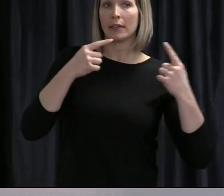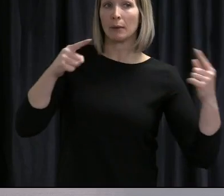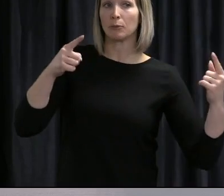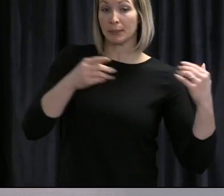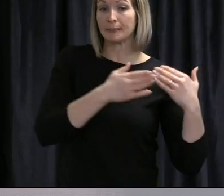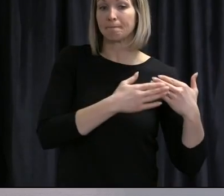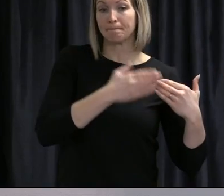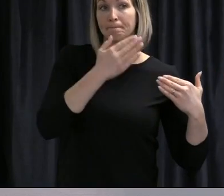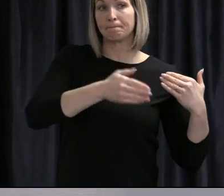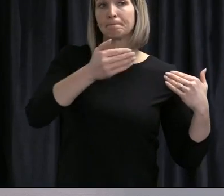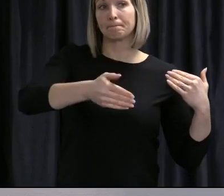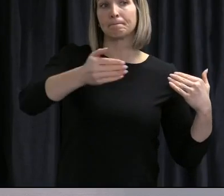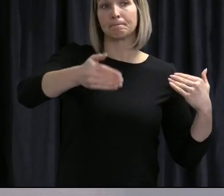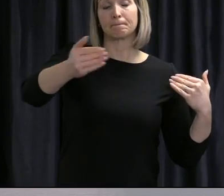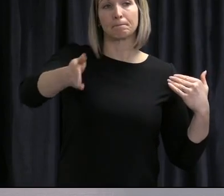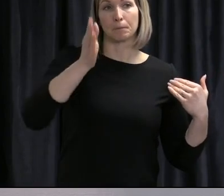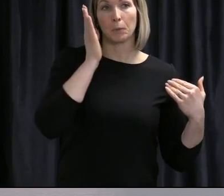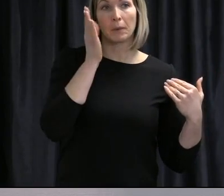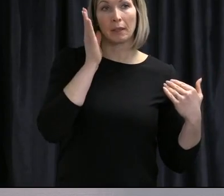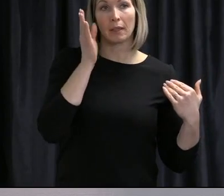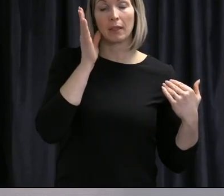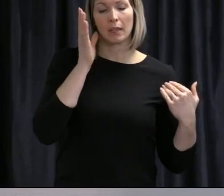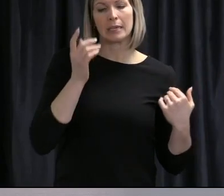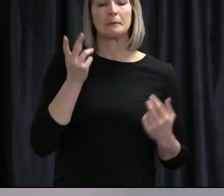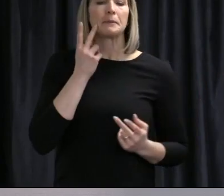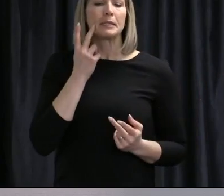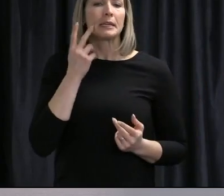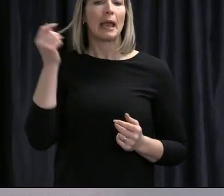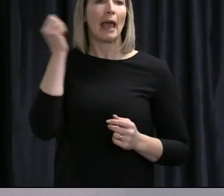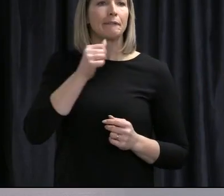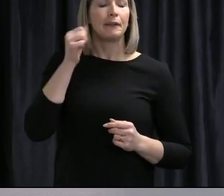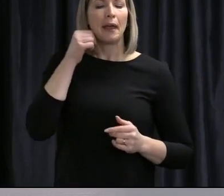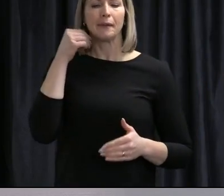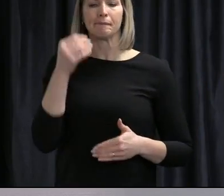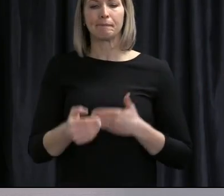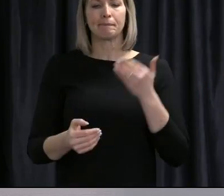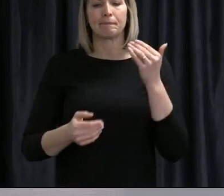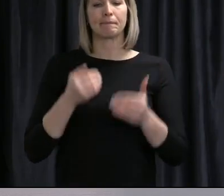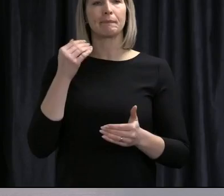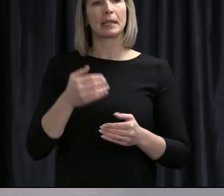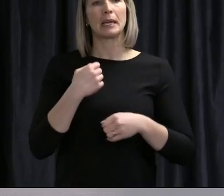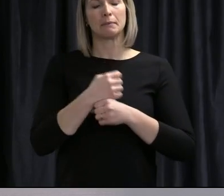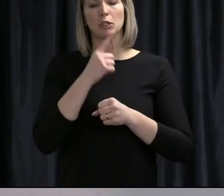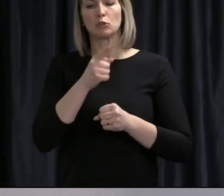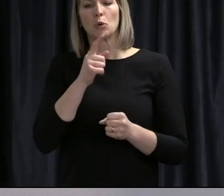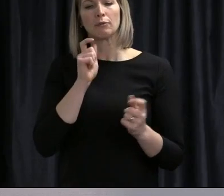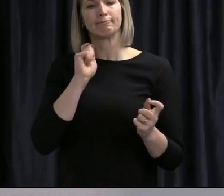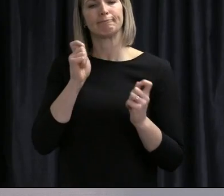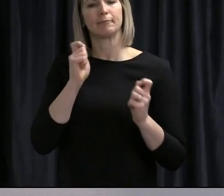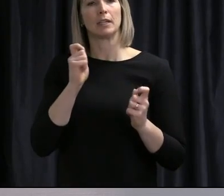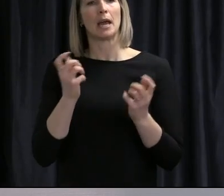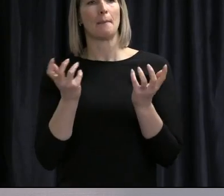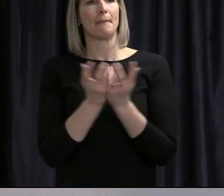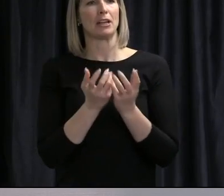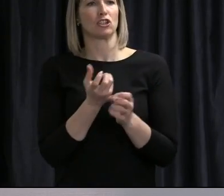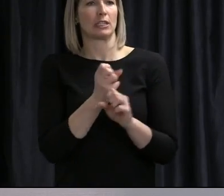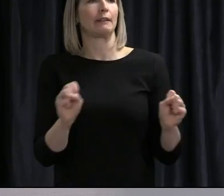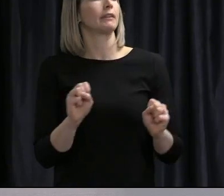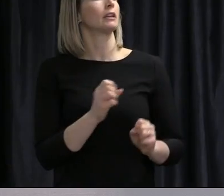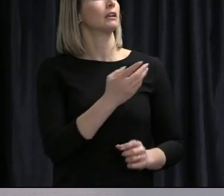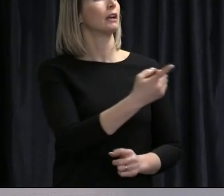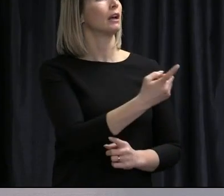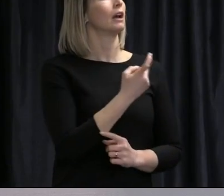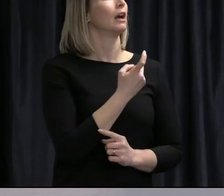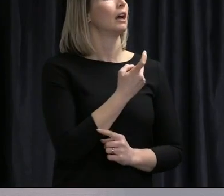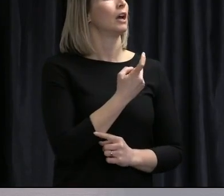we will need to make as we continue to work through, this difficult situation in our province. And we've now How is this a